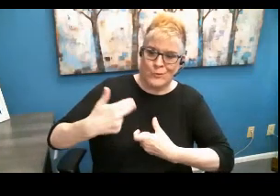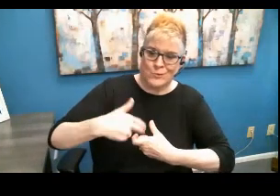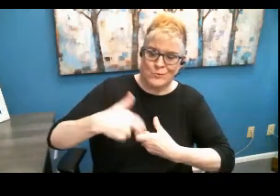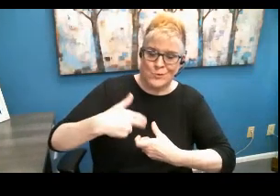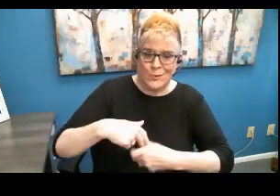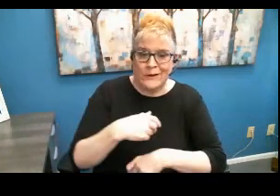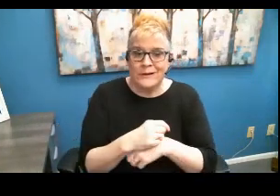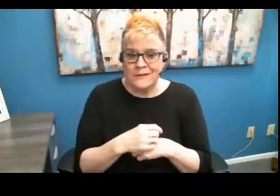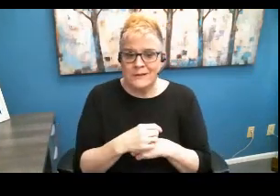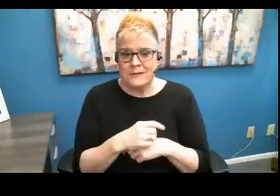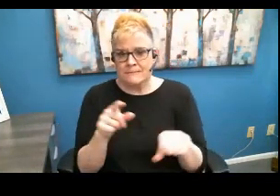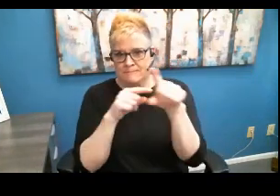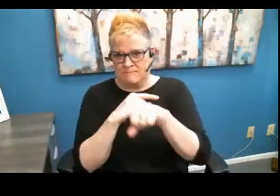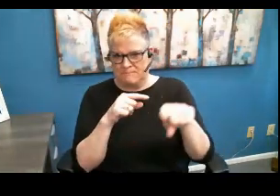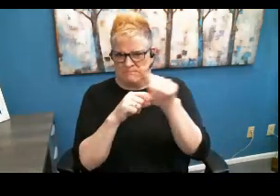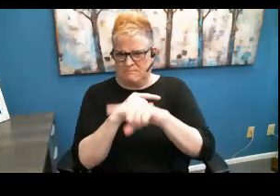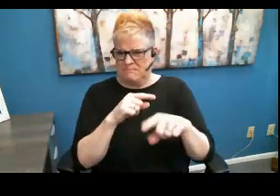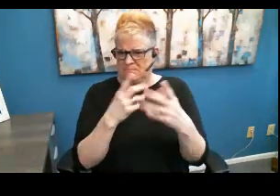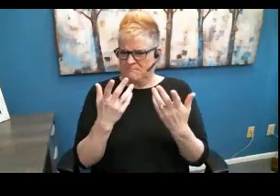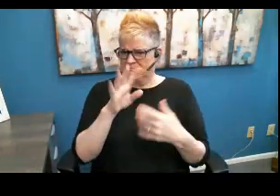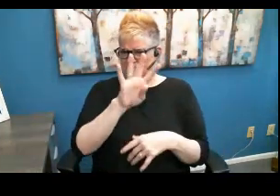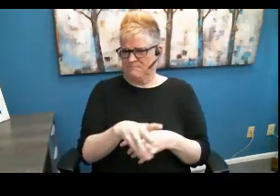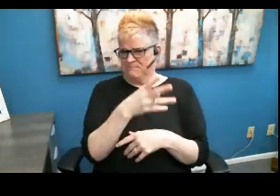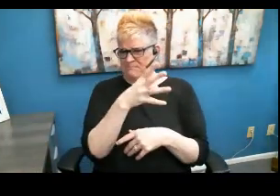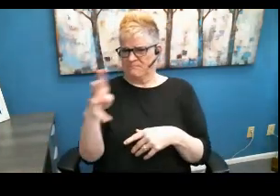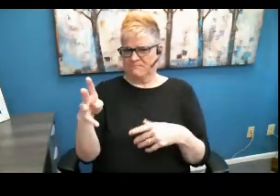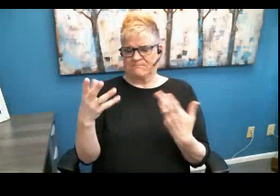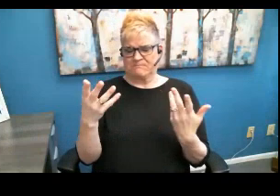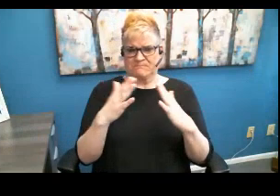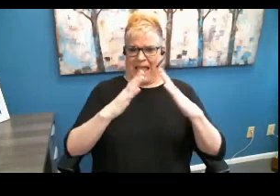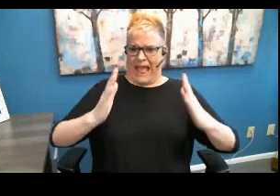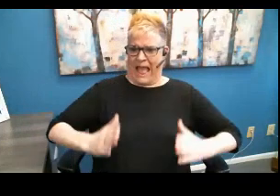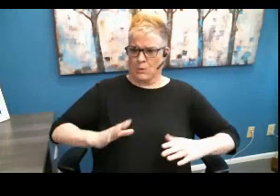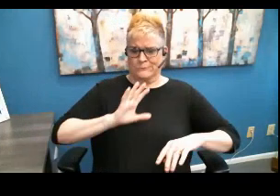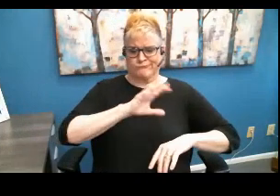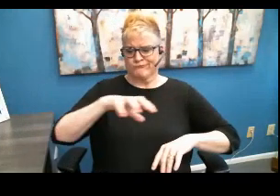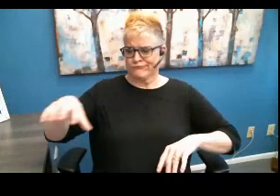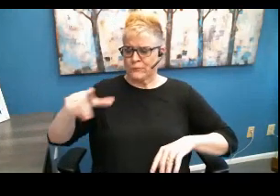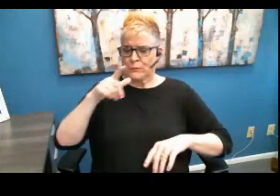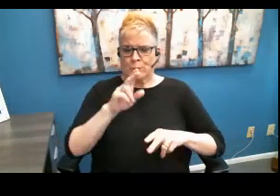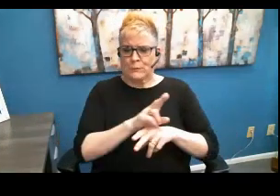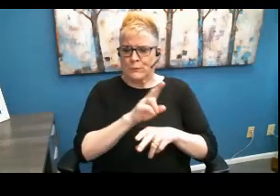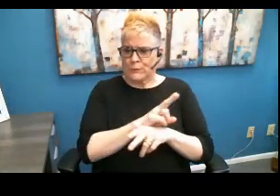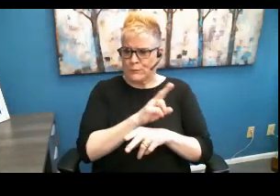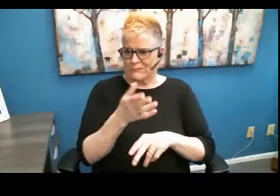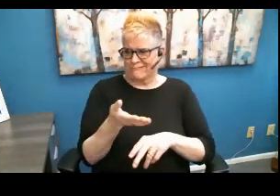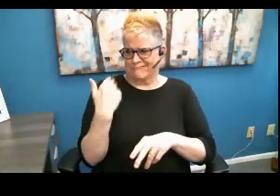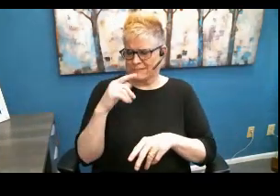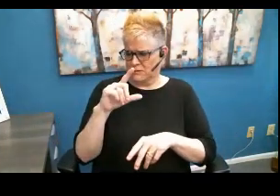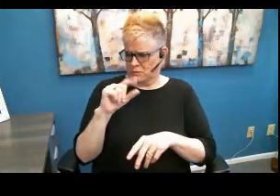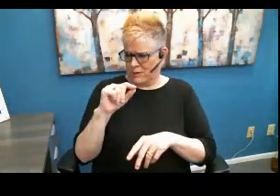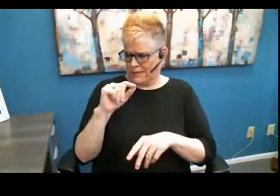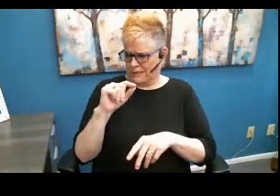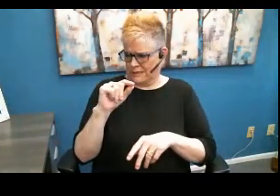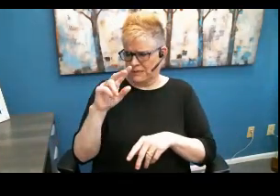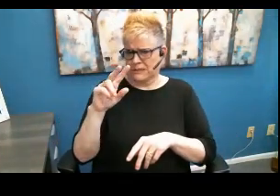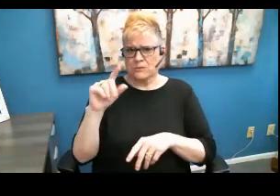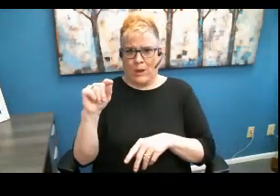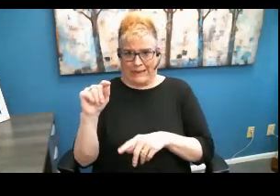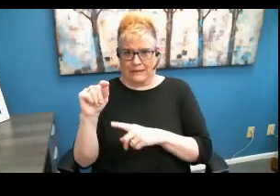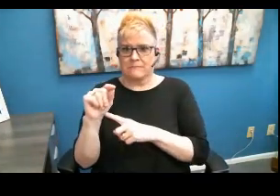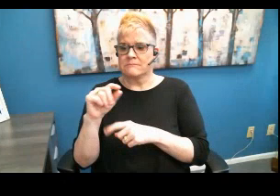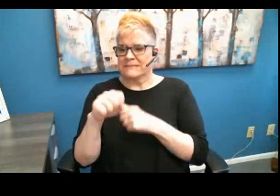gives you a general idea. This shows the majority of the households use natural gas in 2022 or 2020. Now, what's